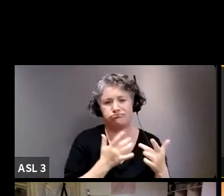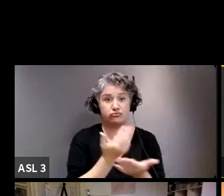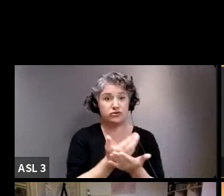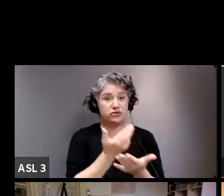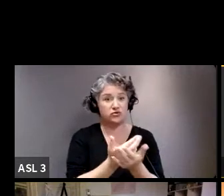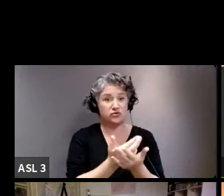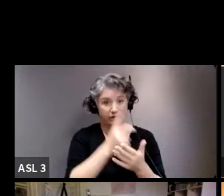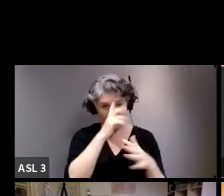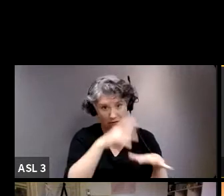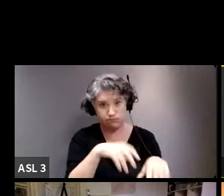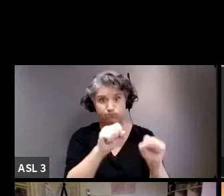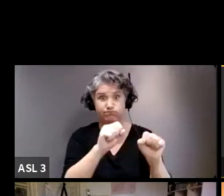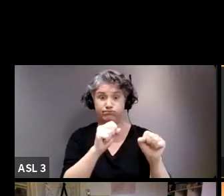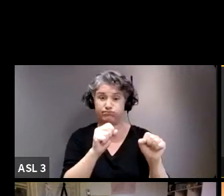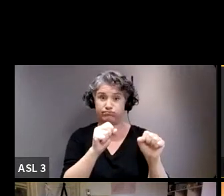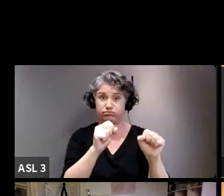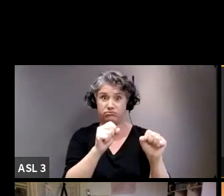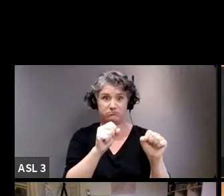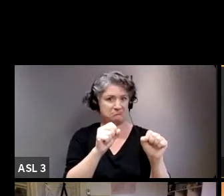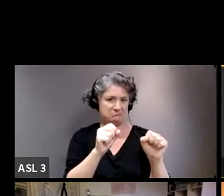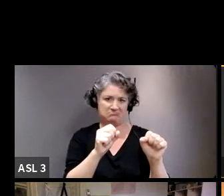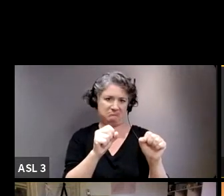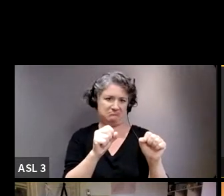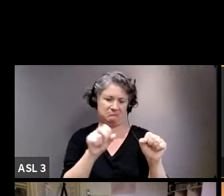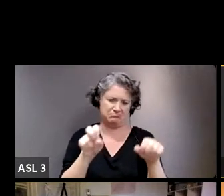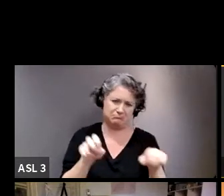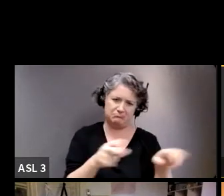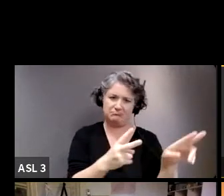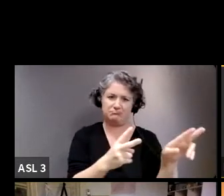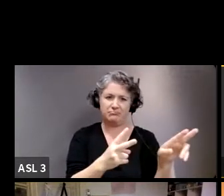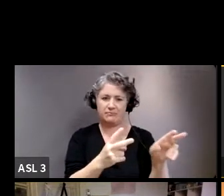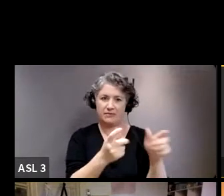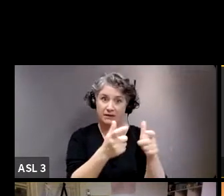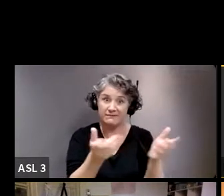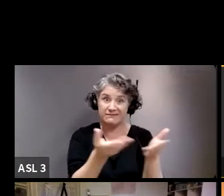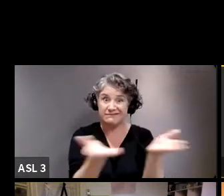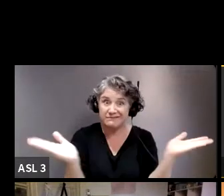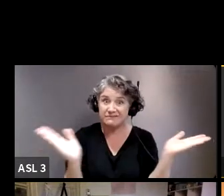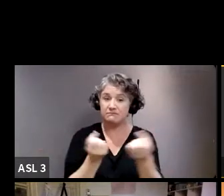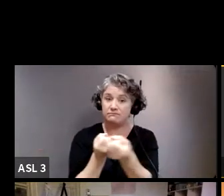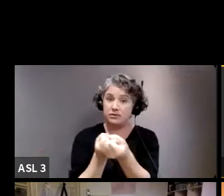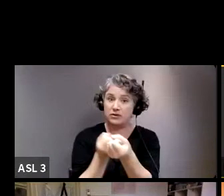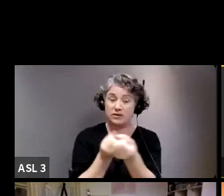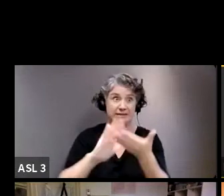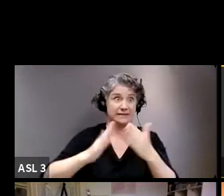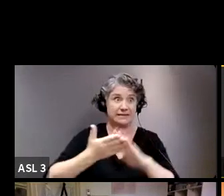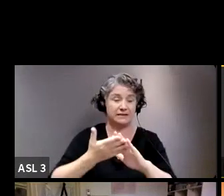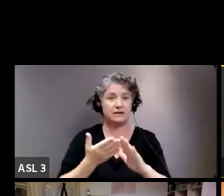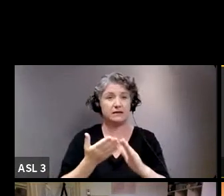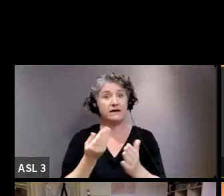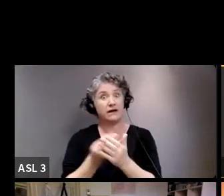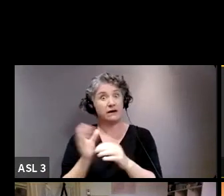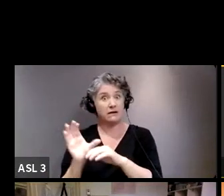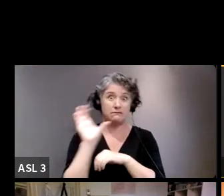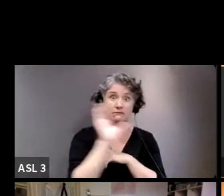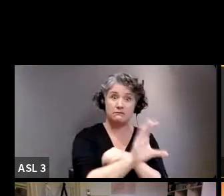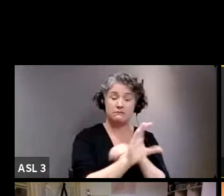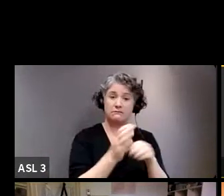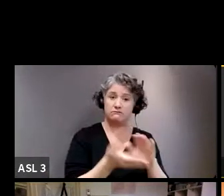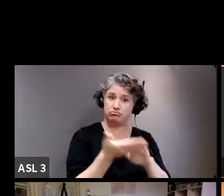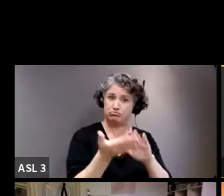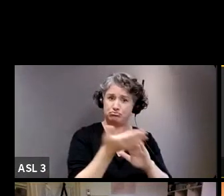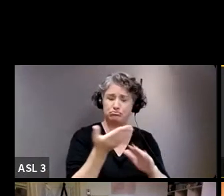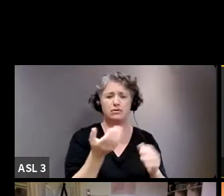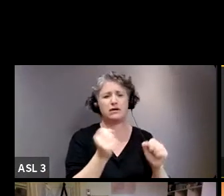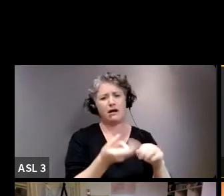to do this work like on a um on a bigger scale so if they had adequate funding then they would be able to do a better